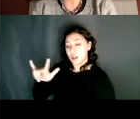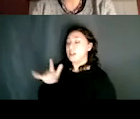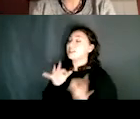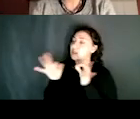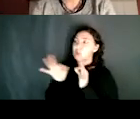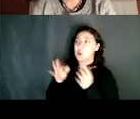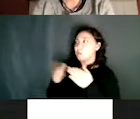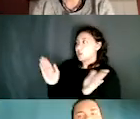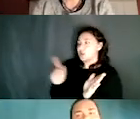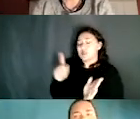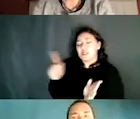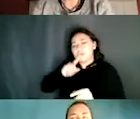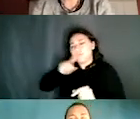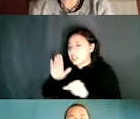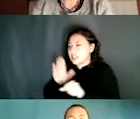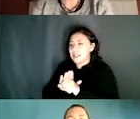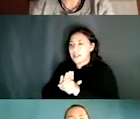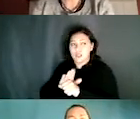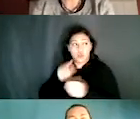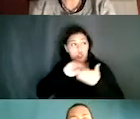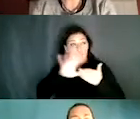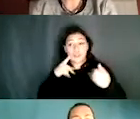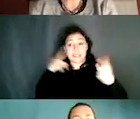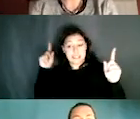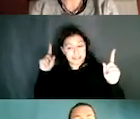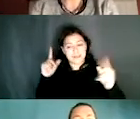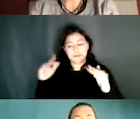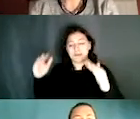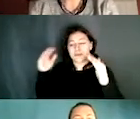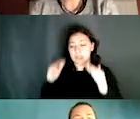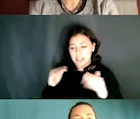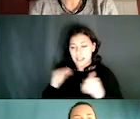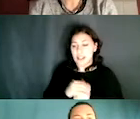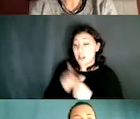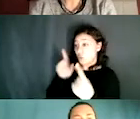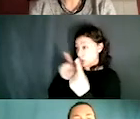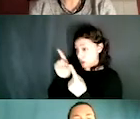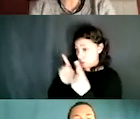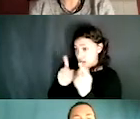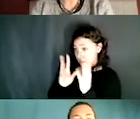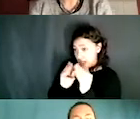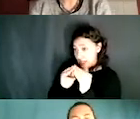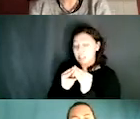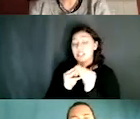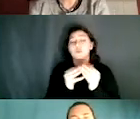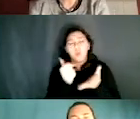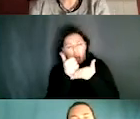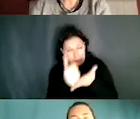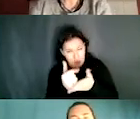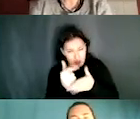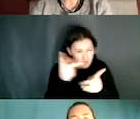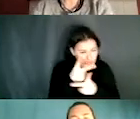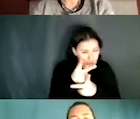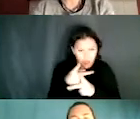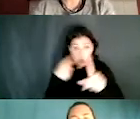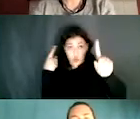students. In one-on-one meetings, she helps her advisees identify goals and then helps them attain them. She emails